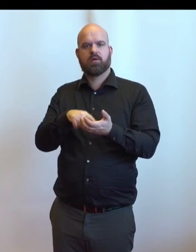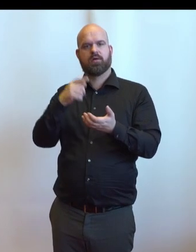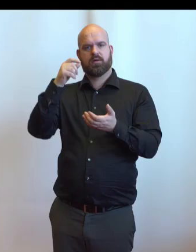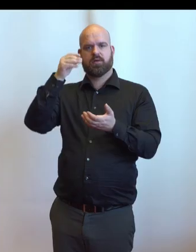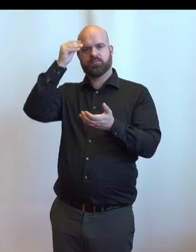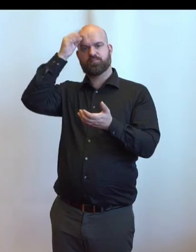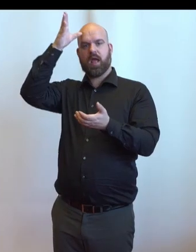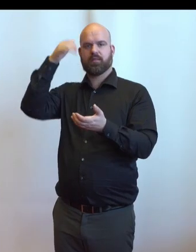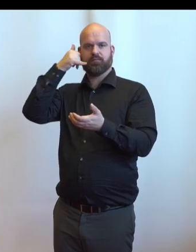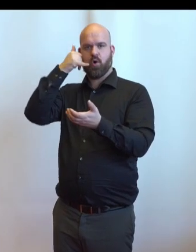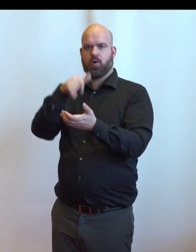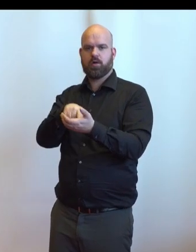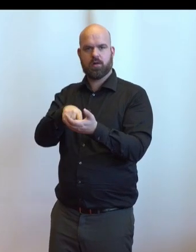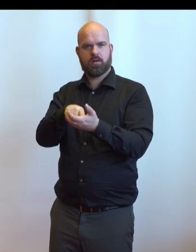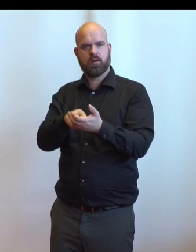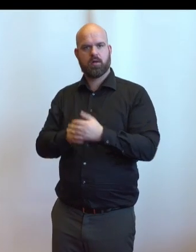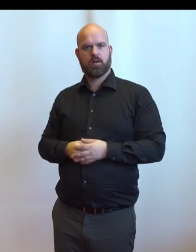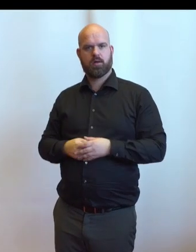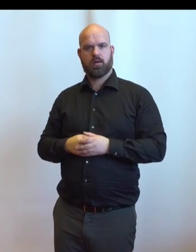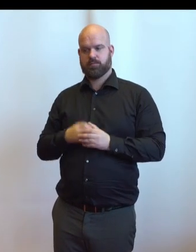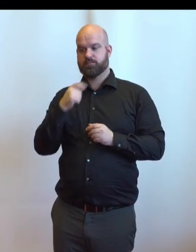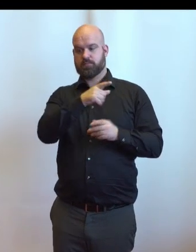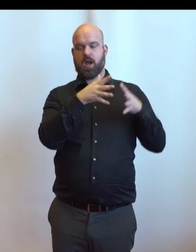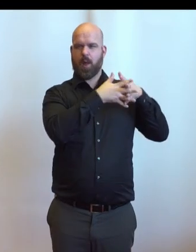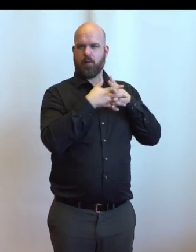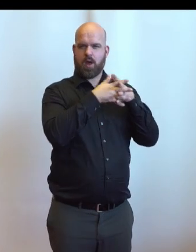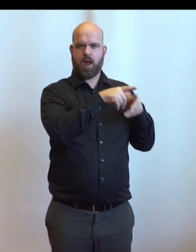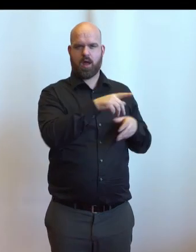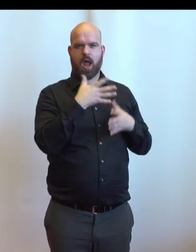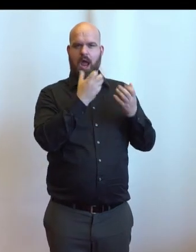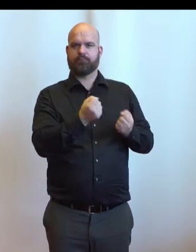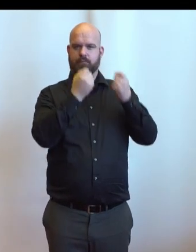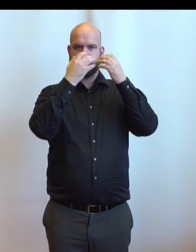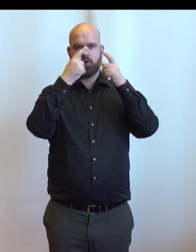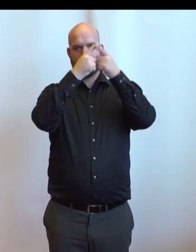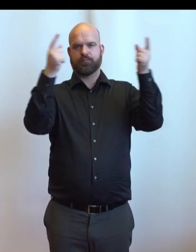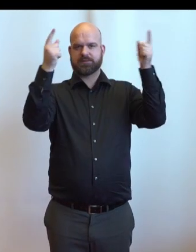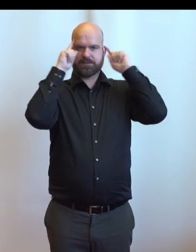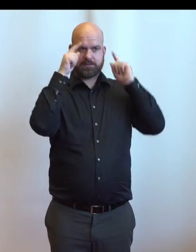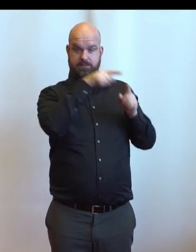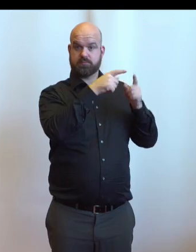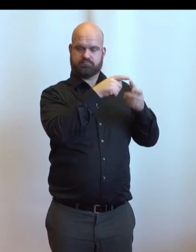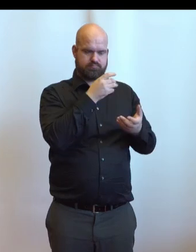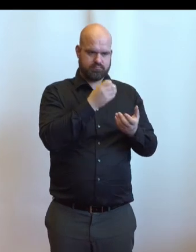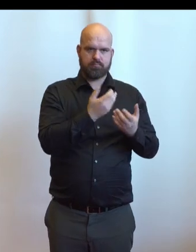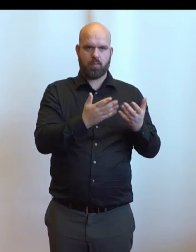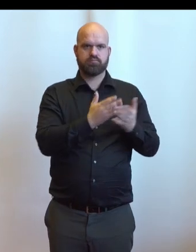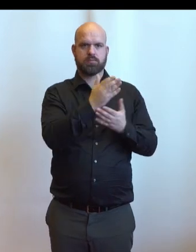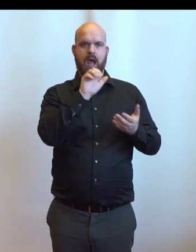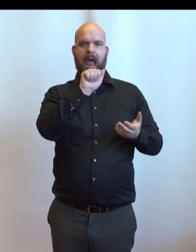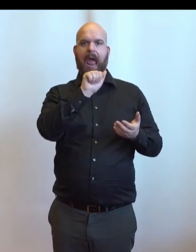US to develop an application called MAS, which is Mobile